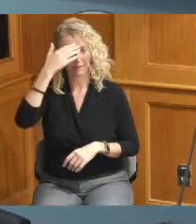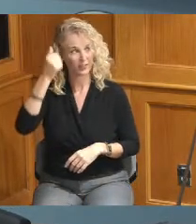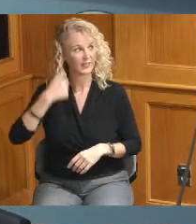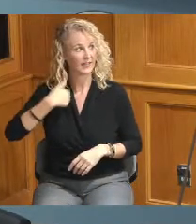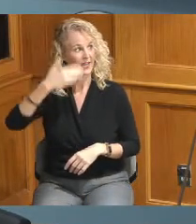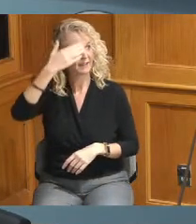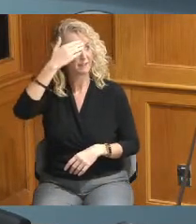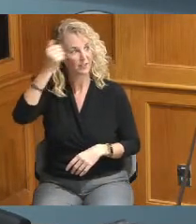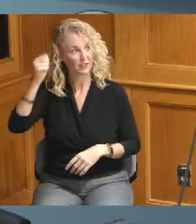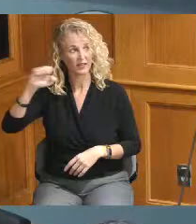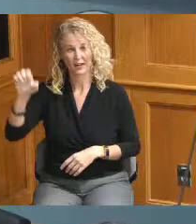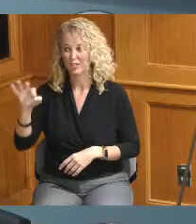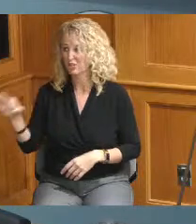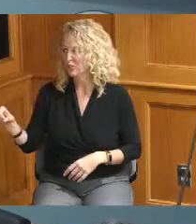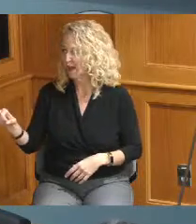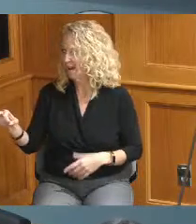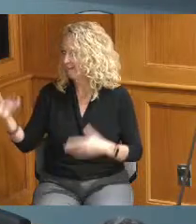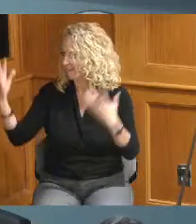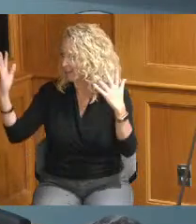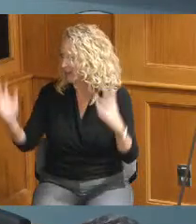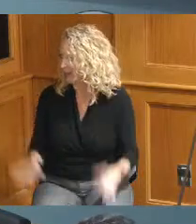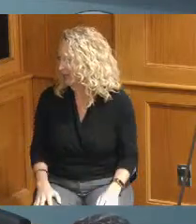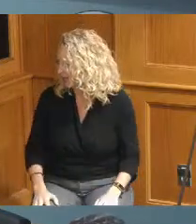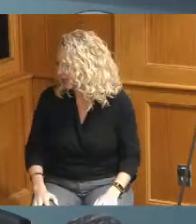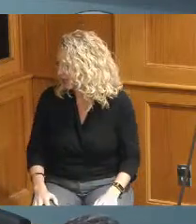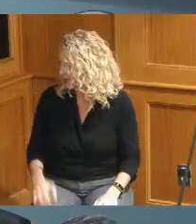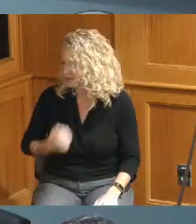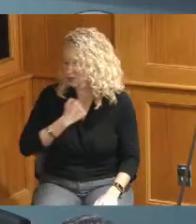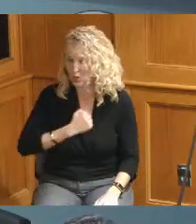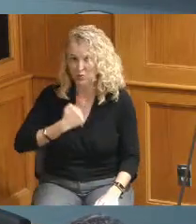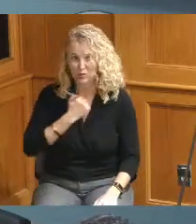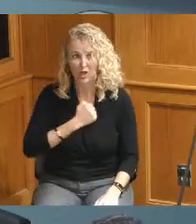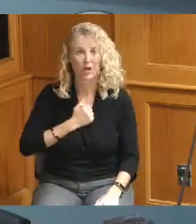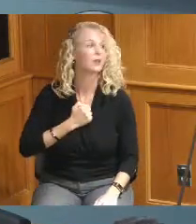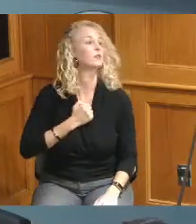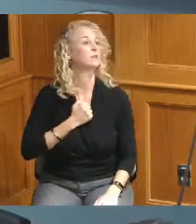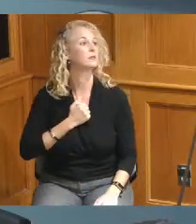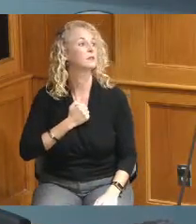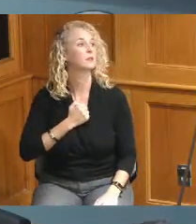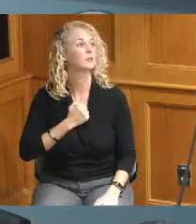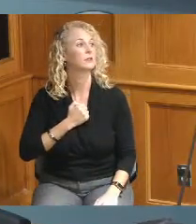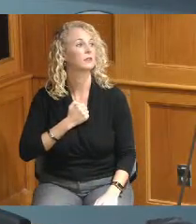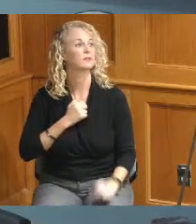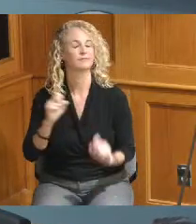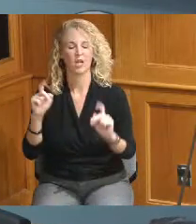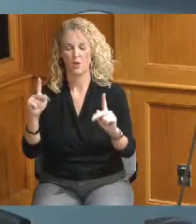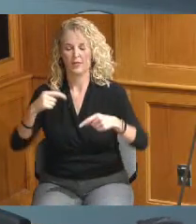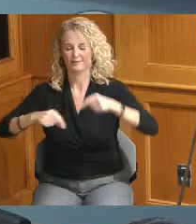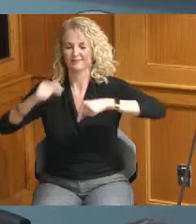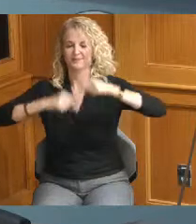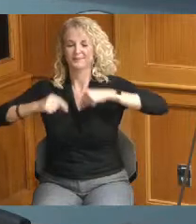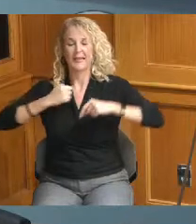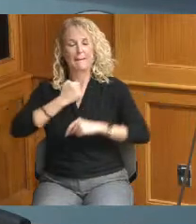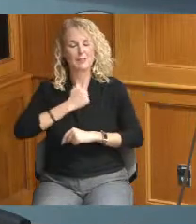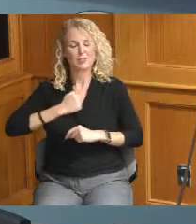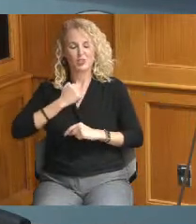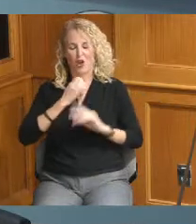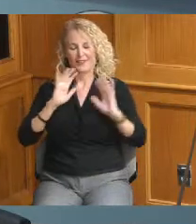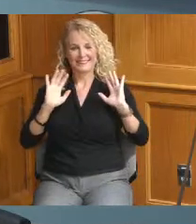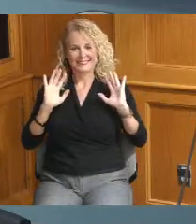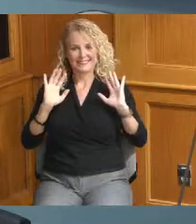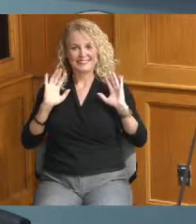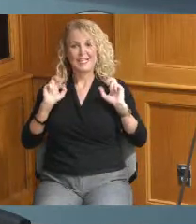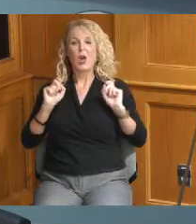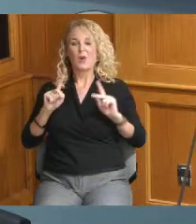Jeff. Well, All right. Well, hold for 1 minute. Well, let's do this. We'll go. I'm sorry. I apologize. All